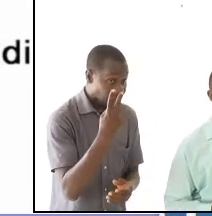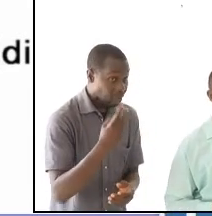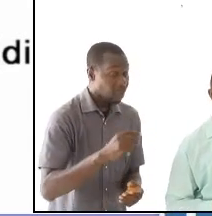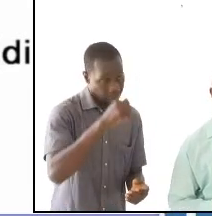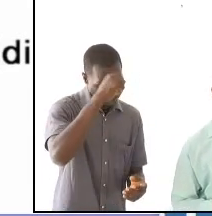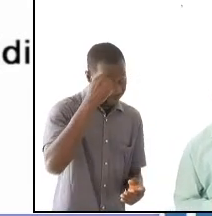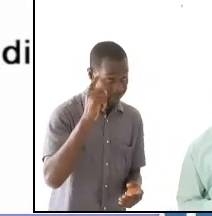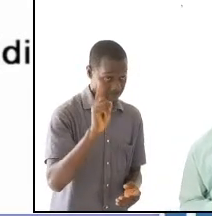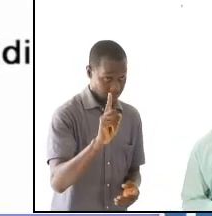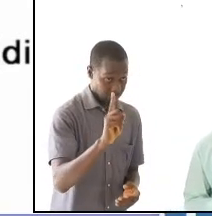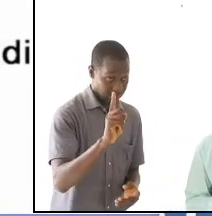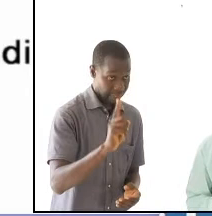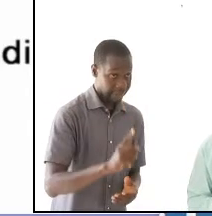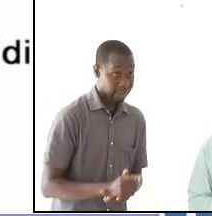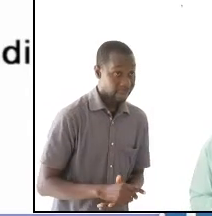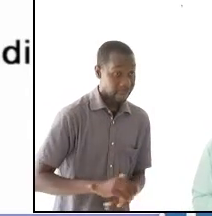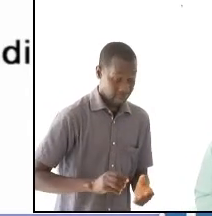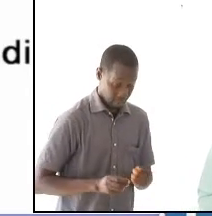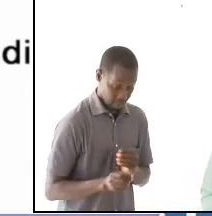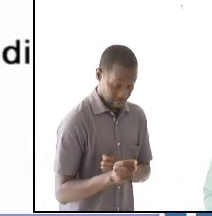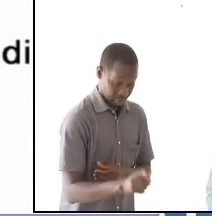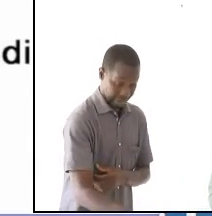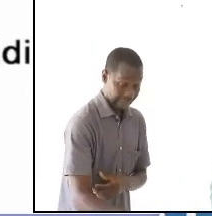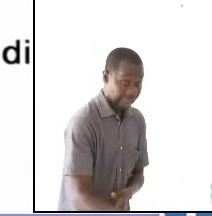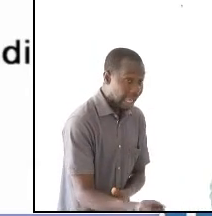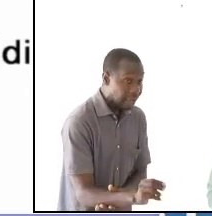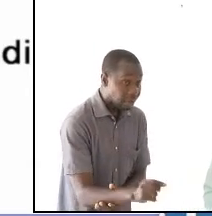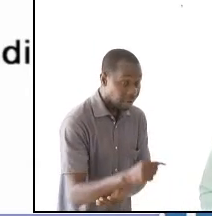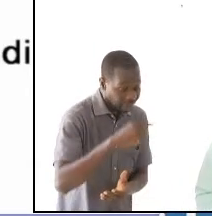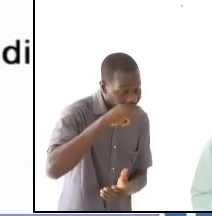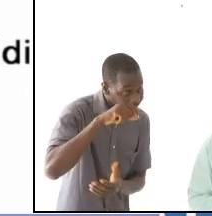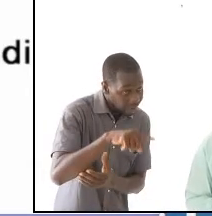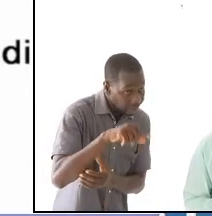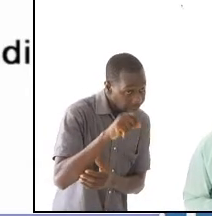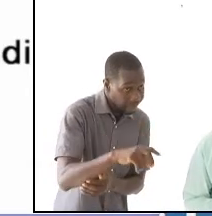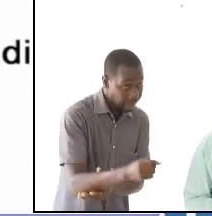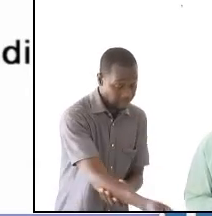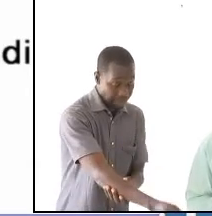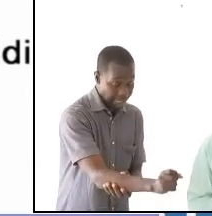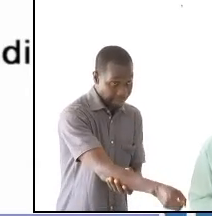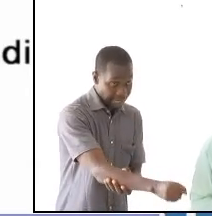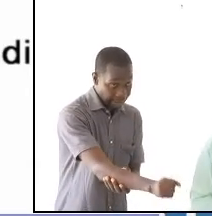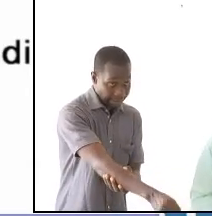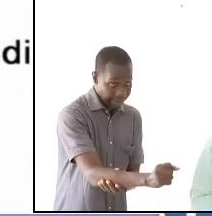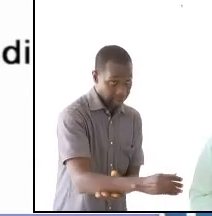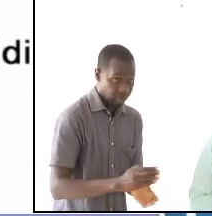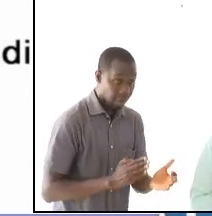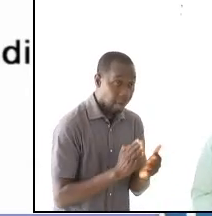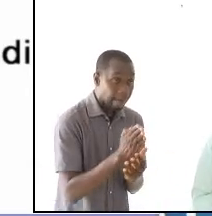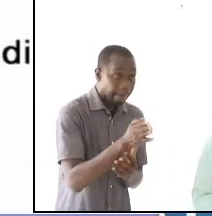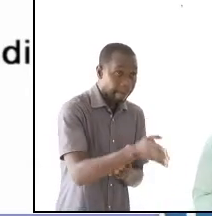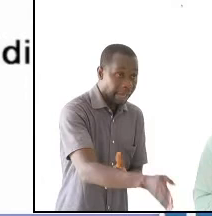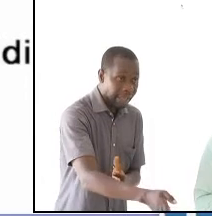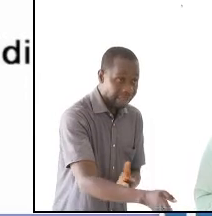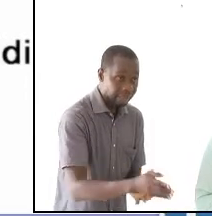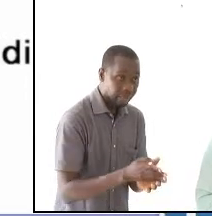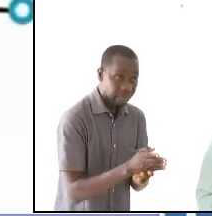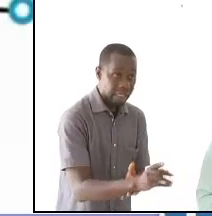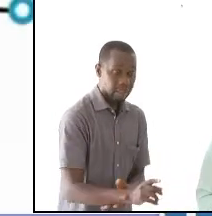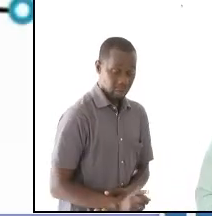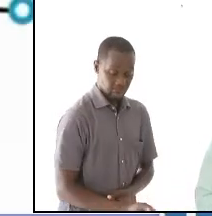One is, of course, the discharge of semen, and the other is for the passage of